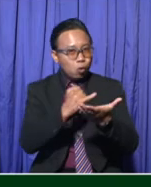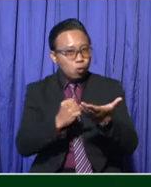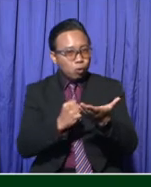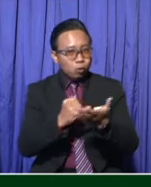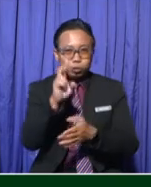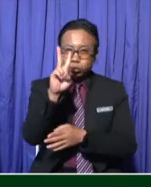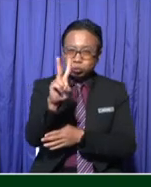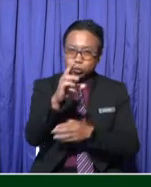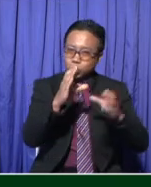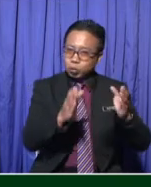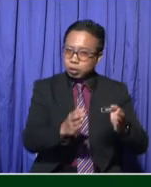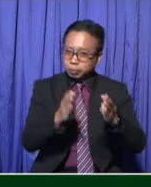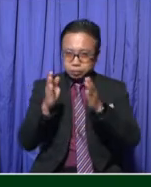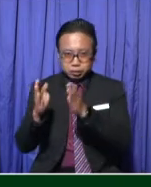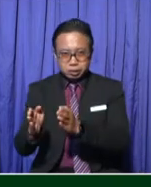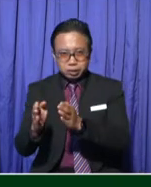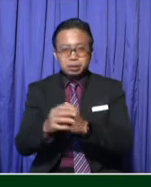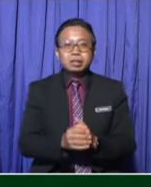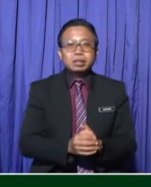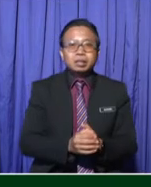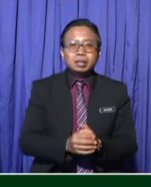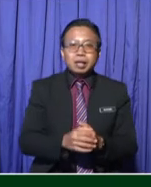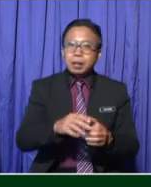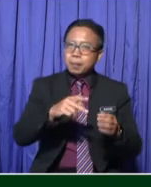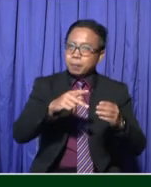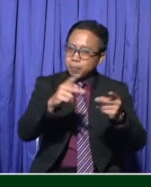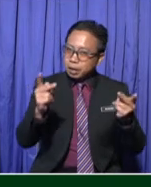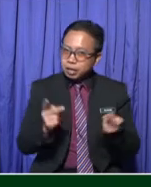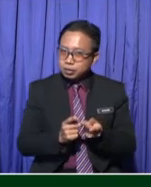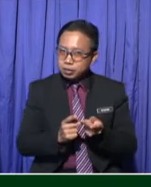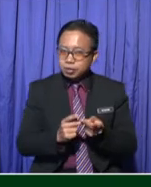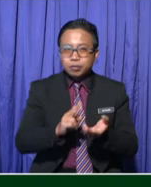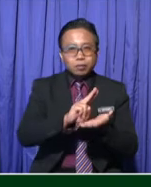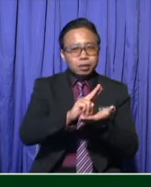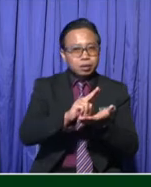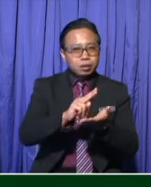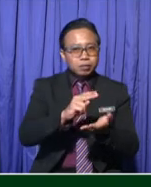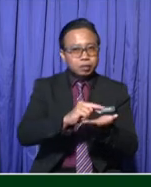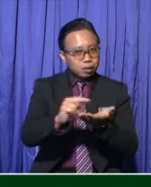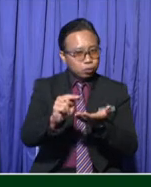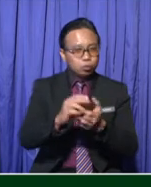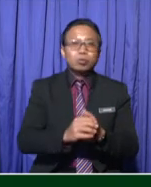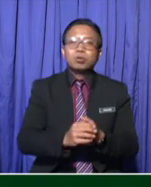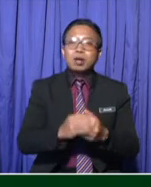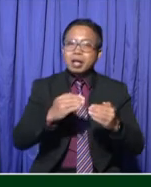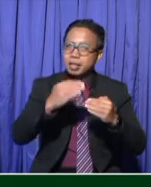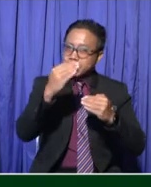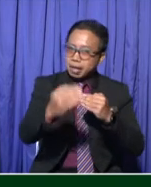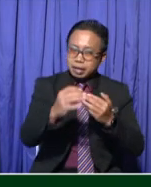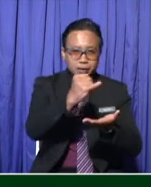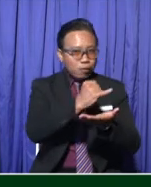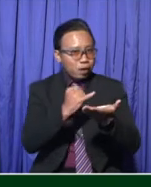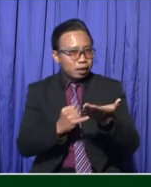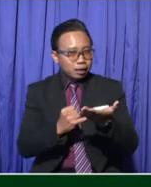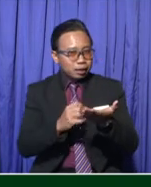2 columns to write place value 1s and 10s. Then, write the